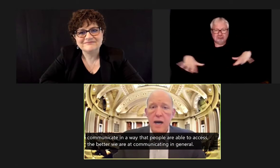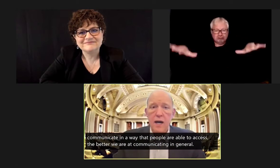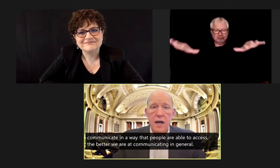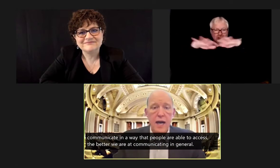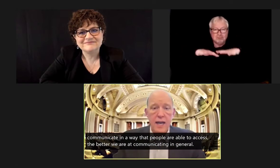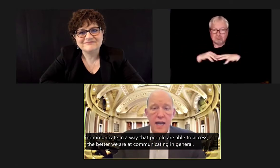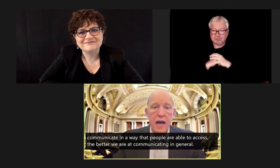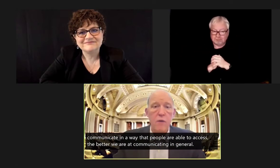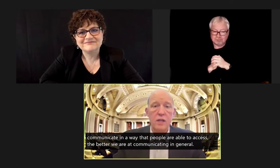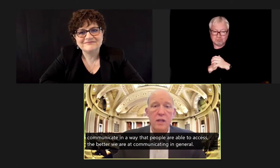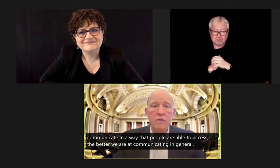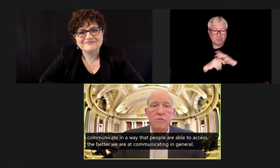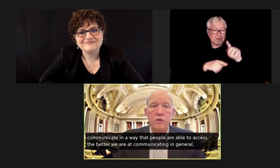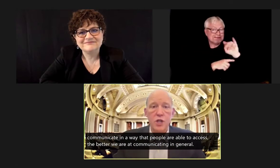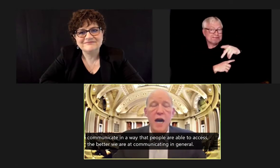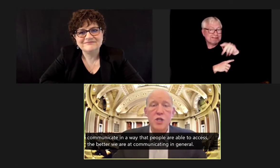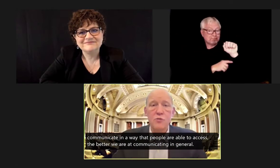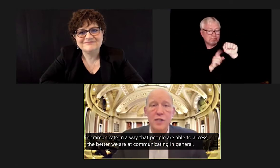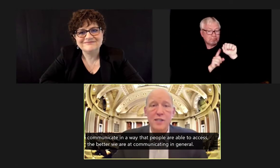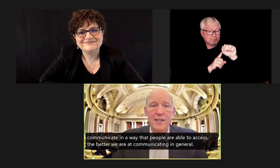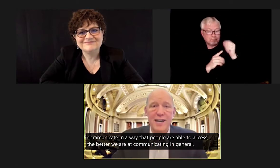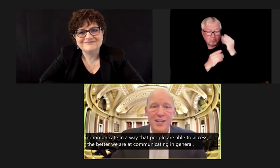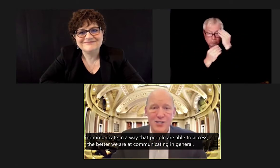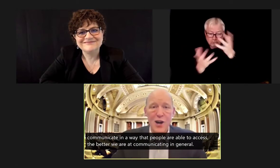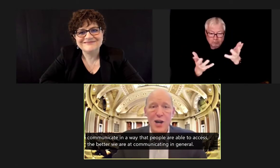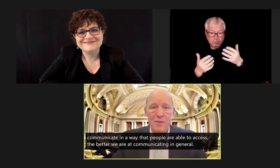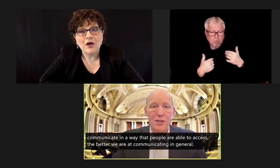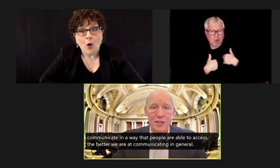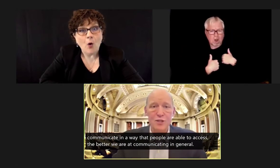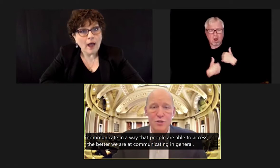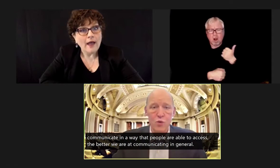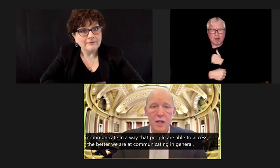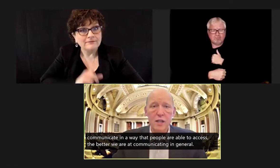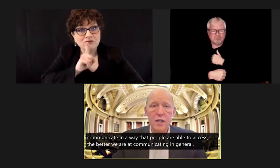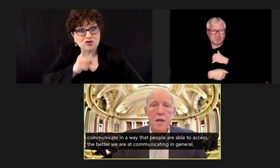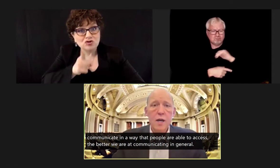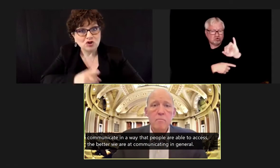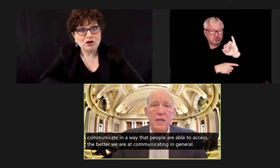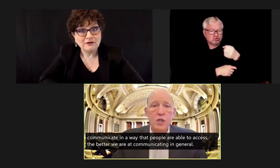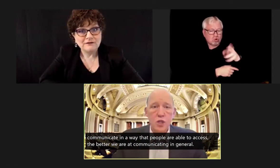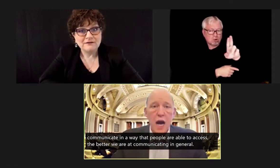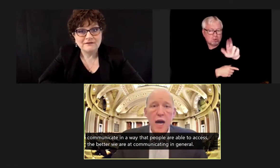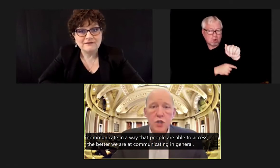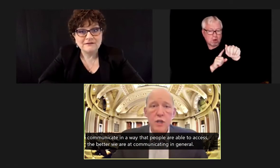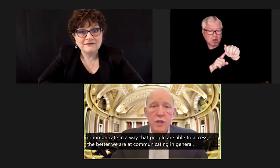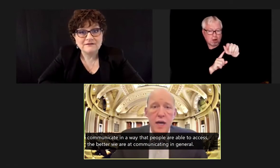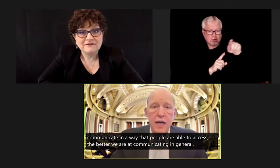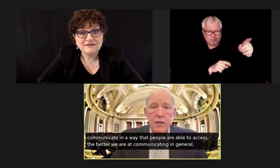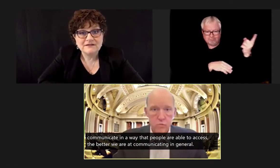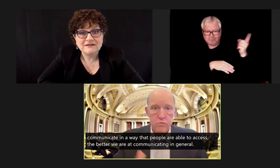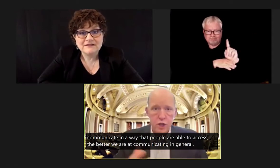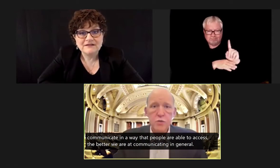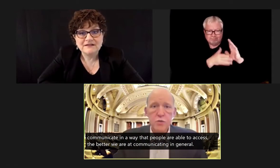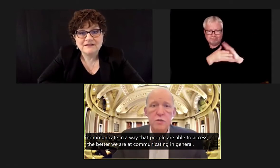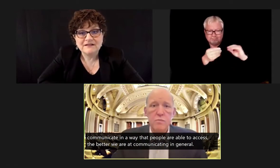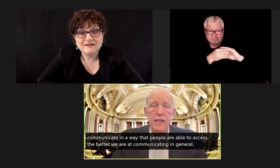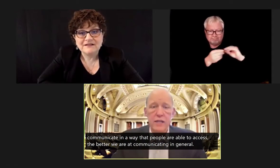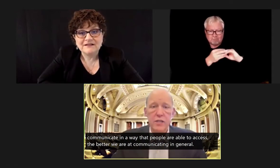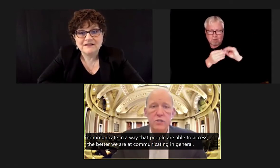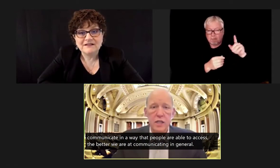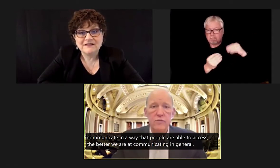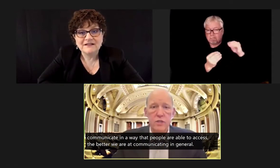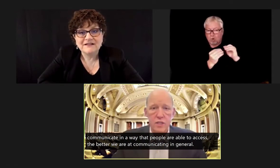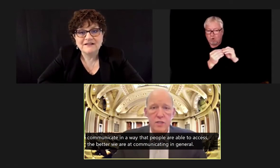and I would love for Joshua to talk about this as well, but Joshua is